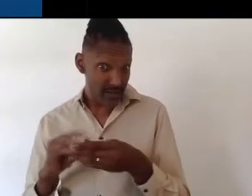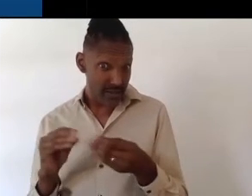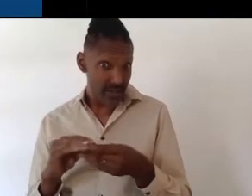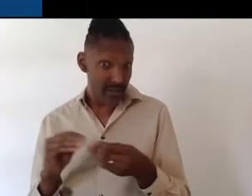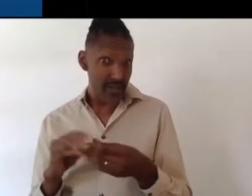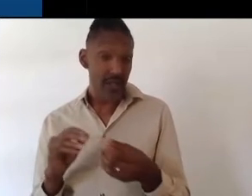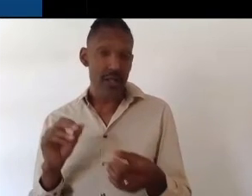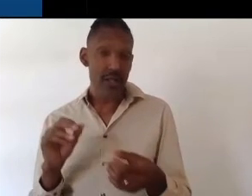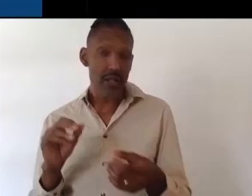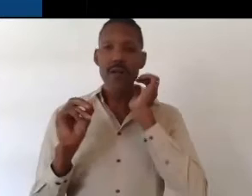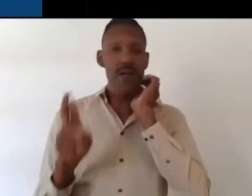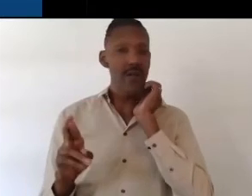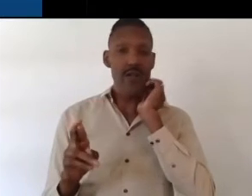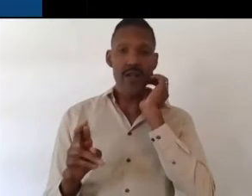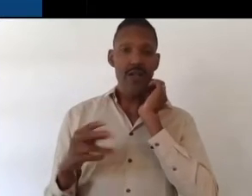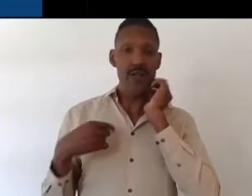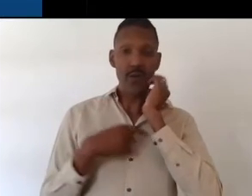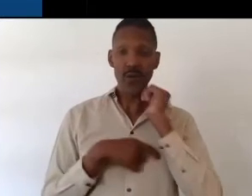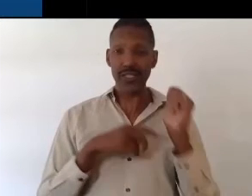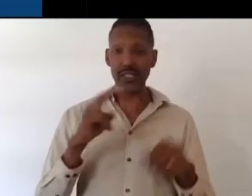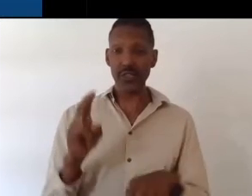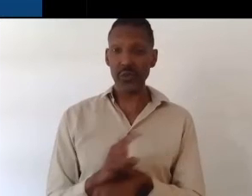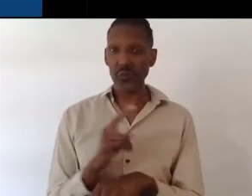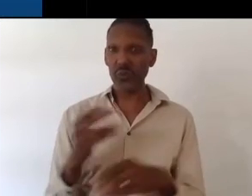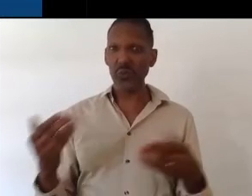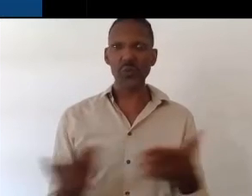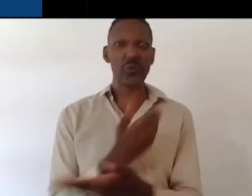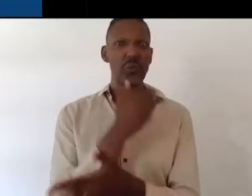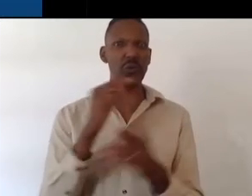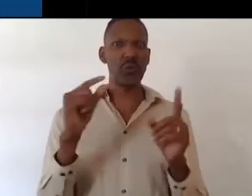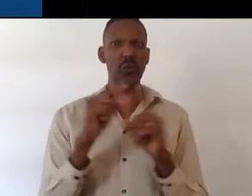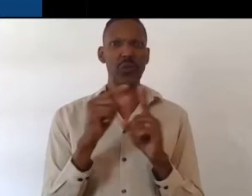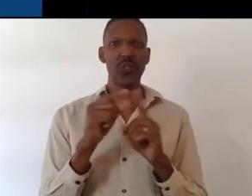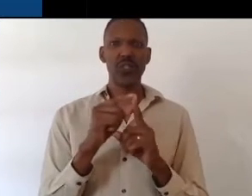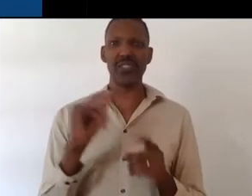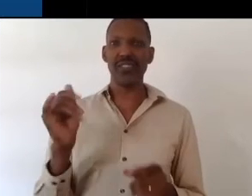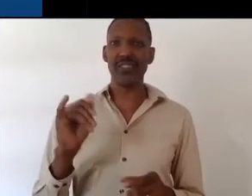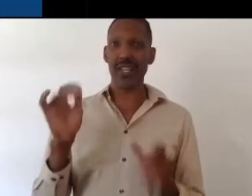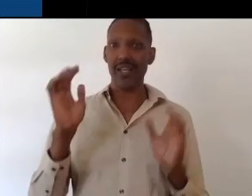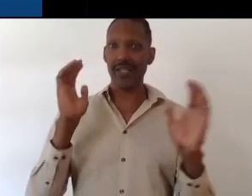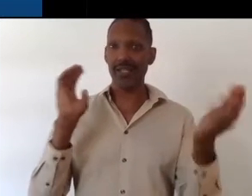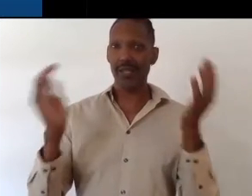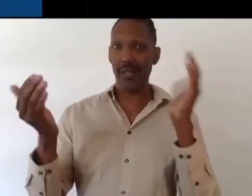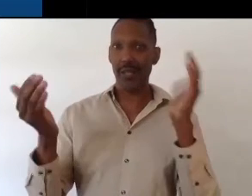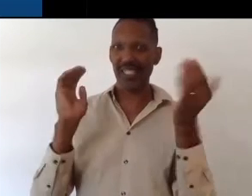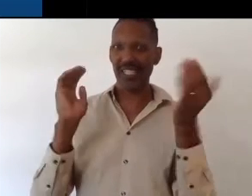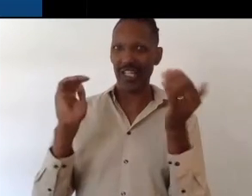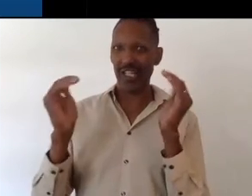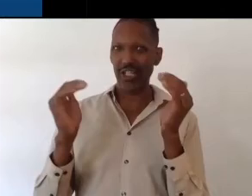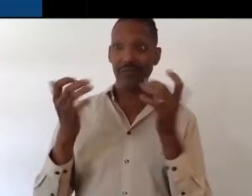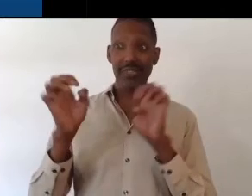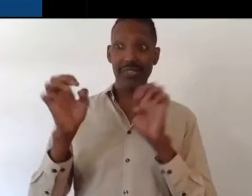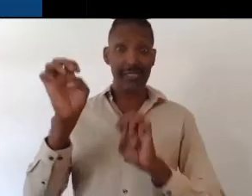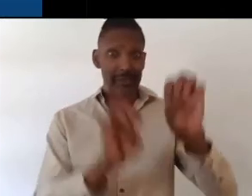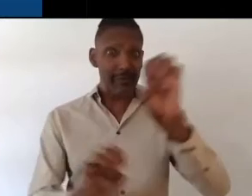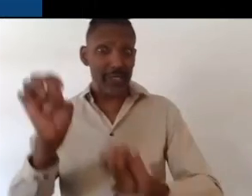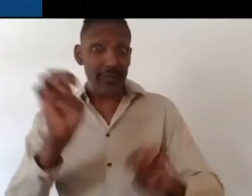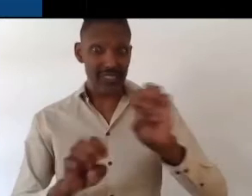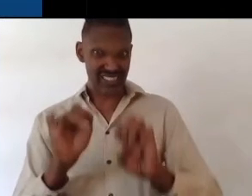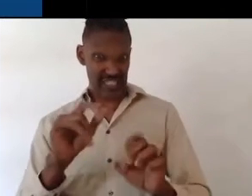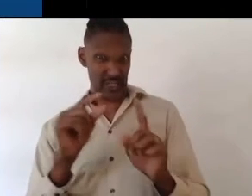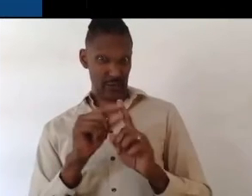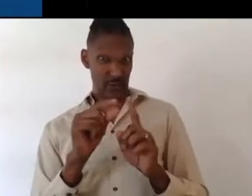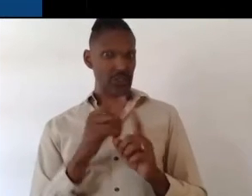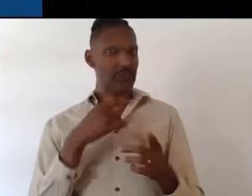up on the word wall and then we would describe it. The third part about setting up the environment